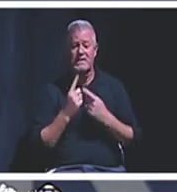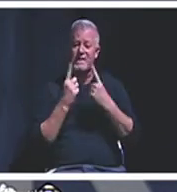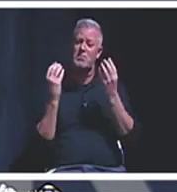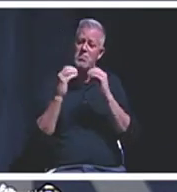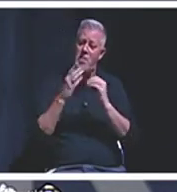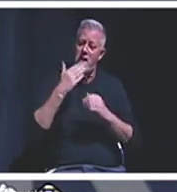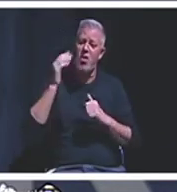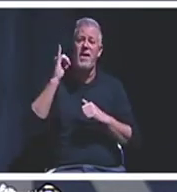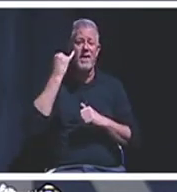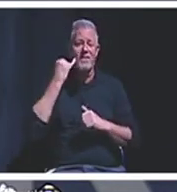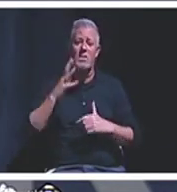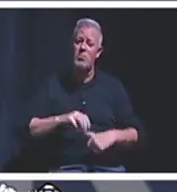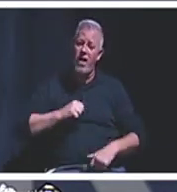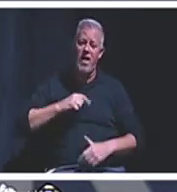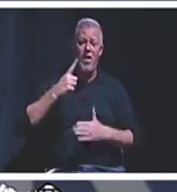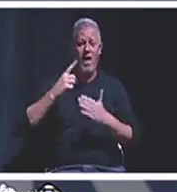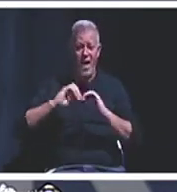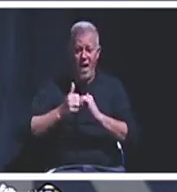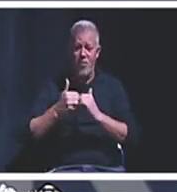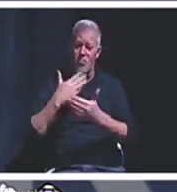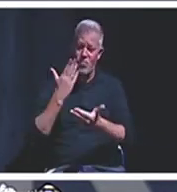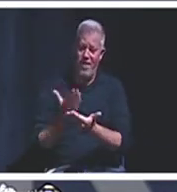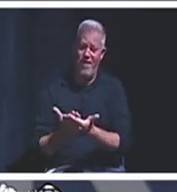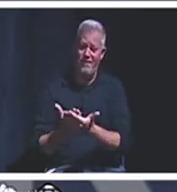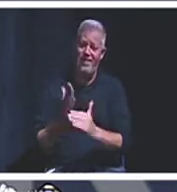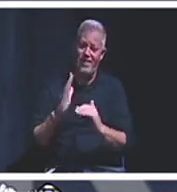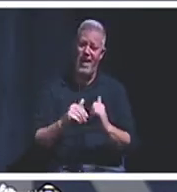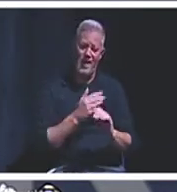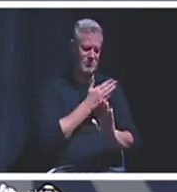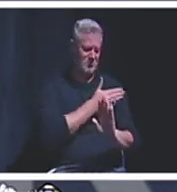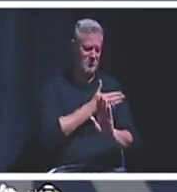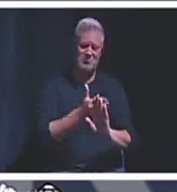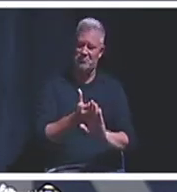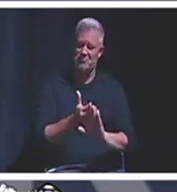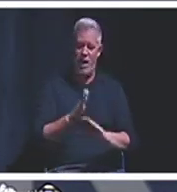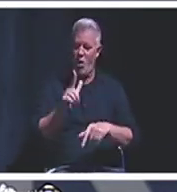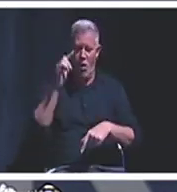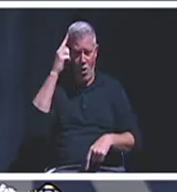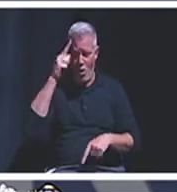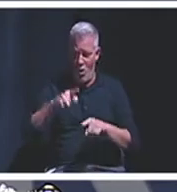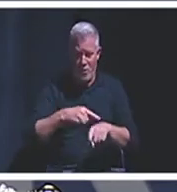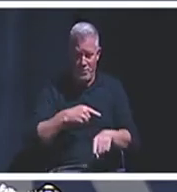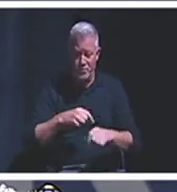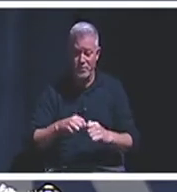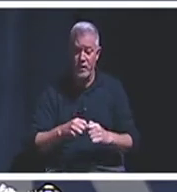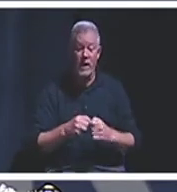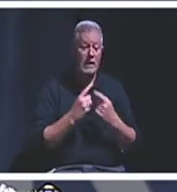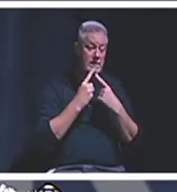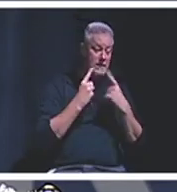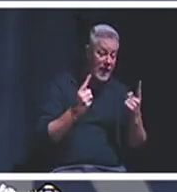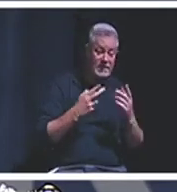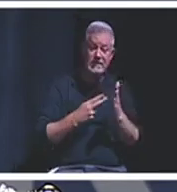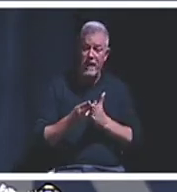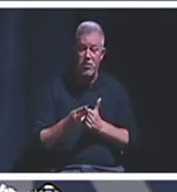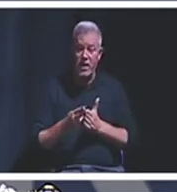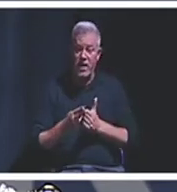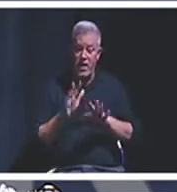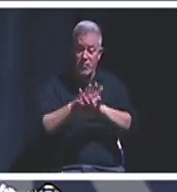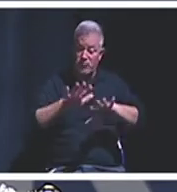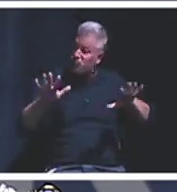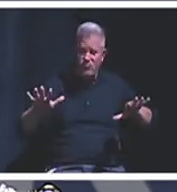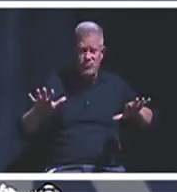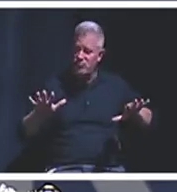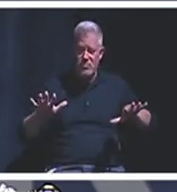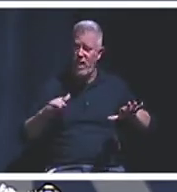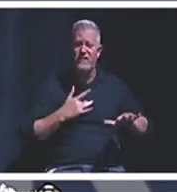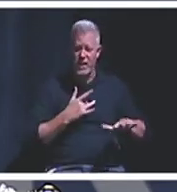can be proud of the steps you've taken to get there. And success and integrity are not by any means mutually exclusive. I'm confident that